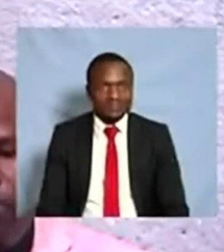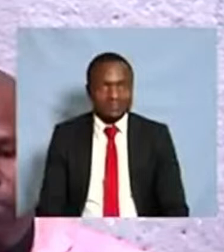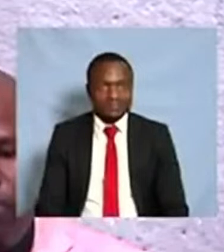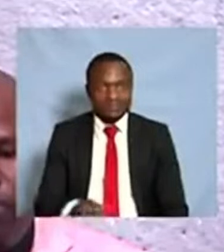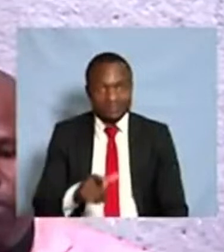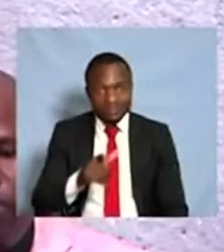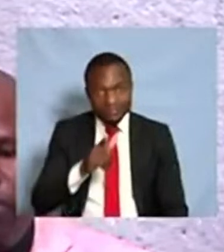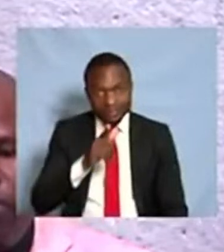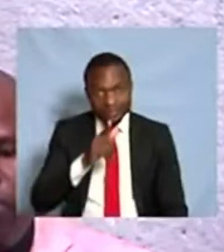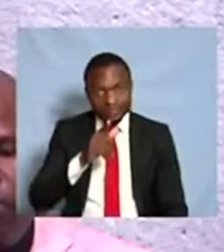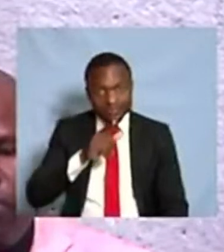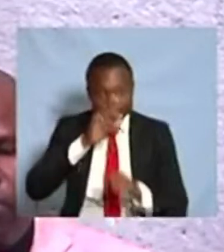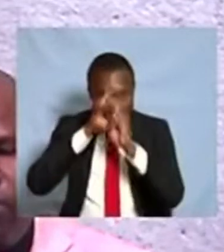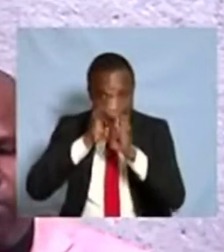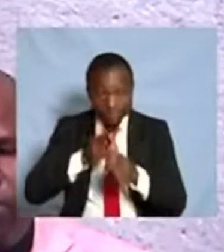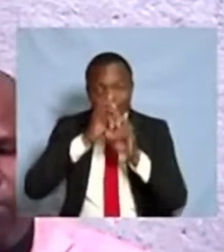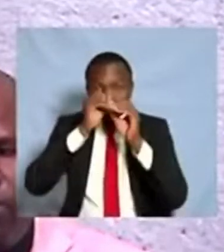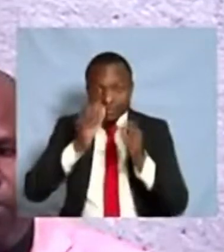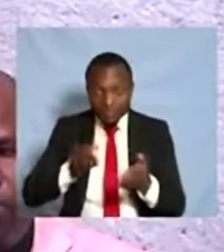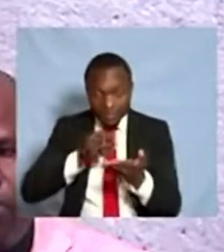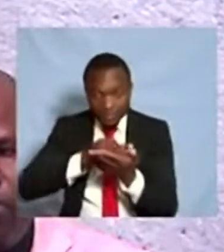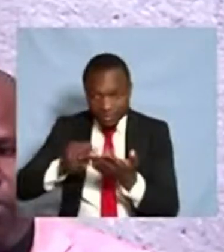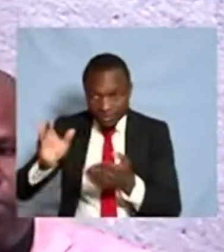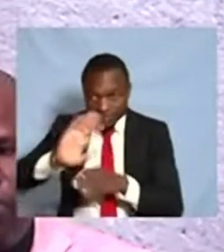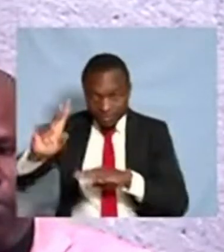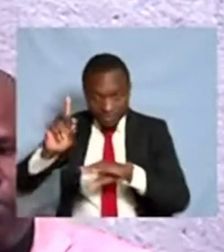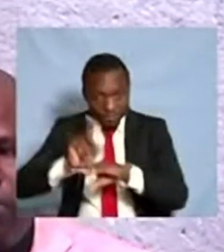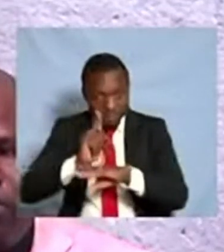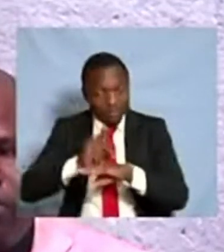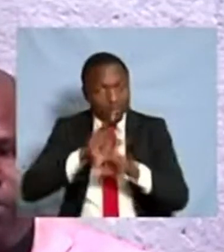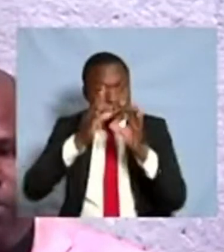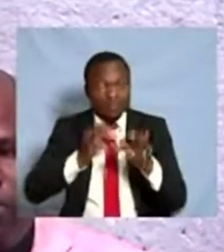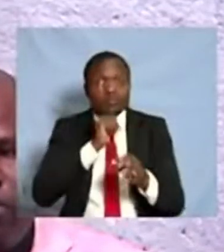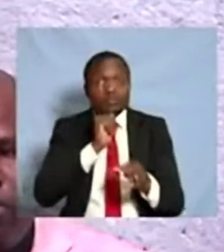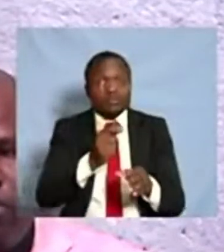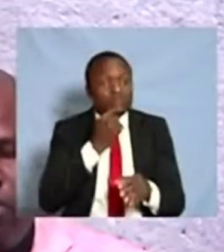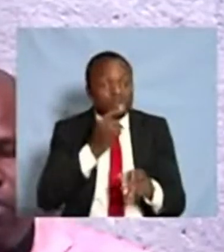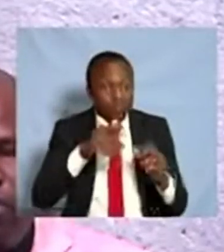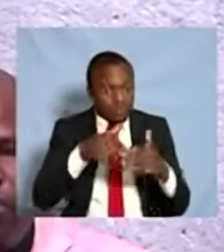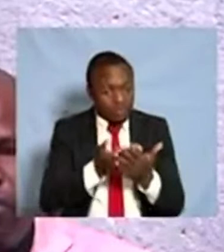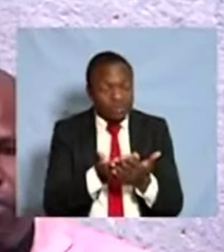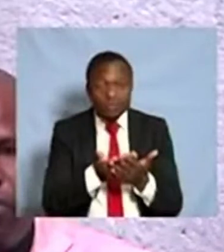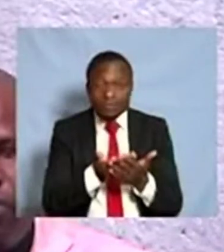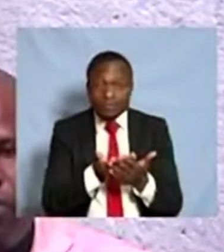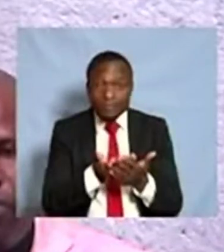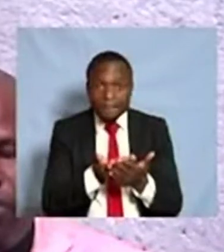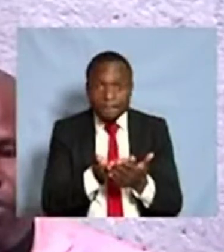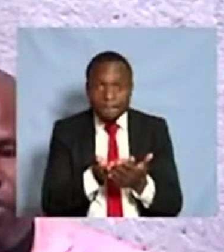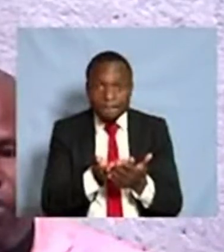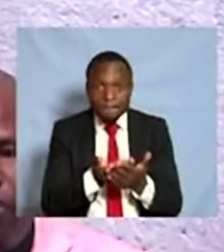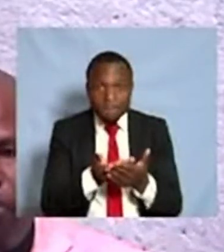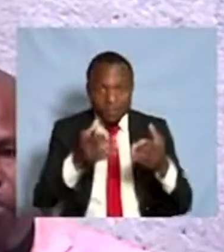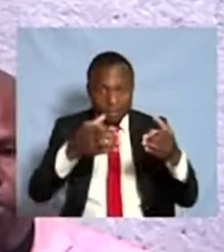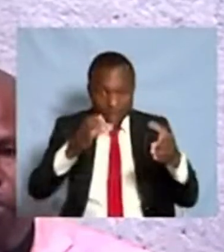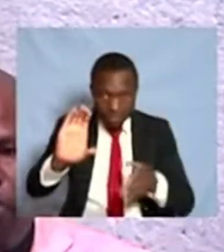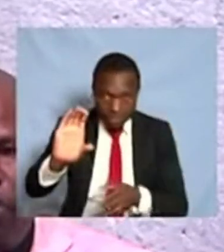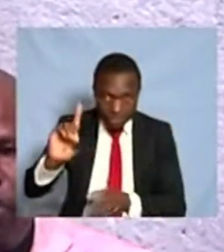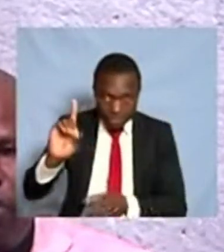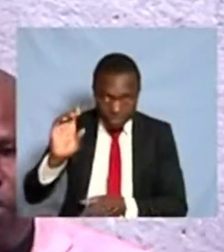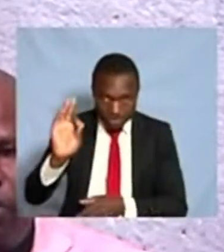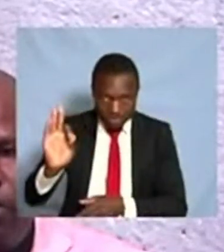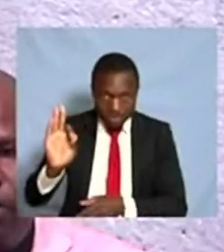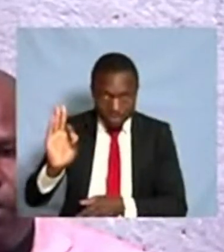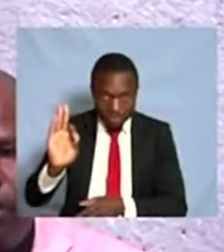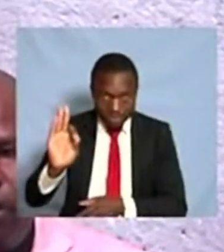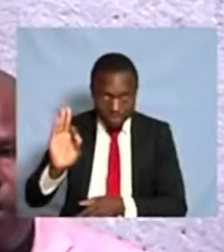Mr. Speaker, I'll be failing in my duties if I do not mention how the Enhanced Constituency Development Fund,